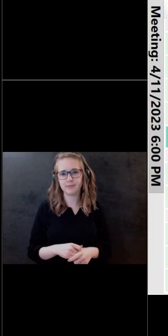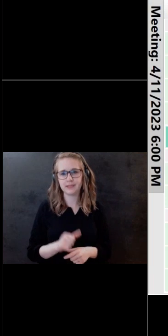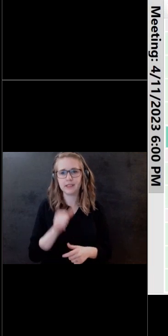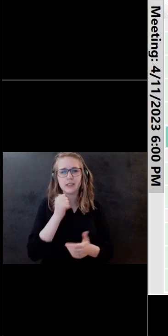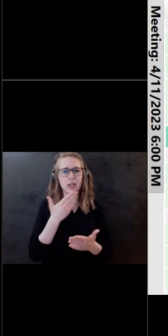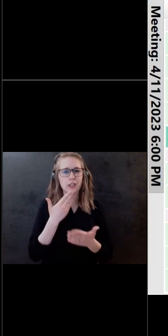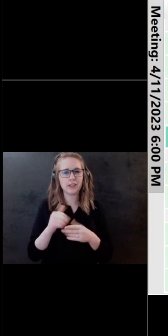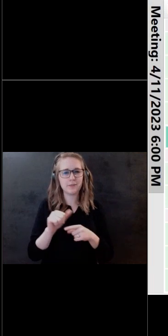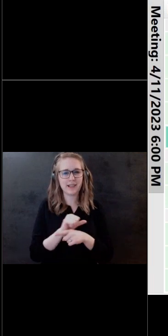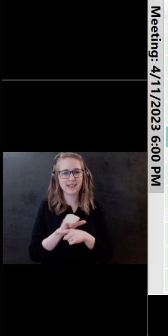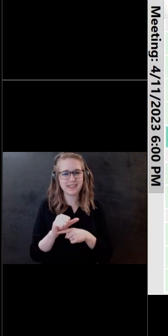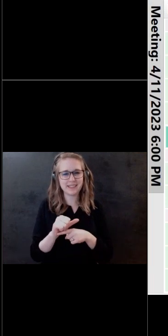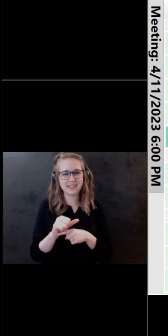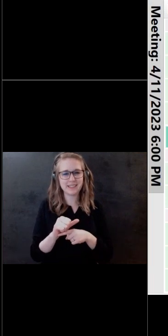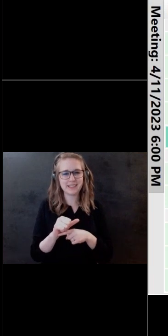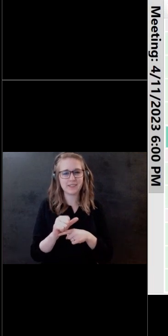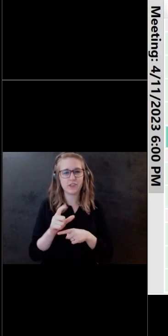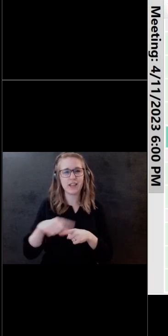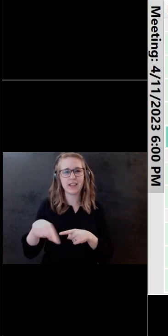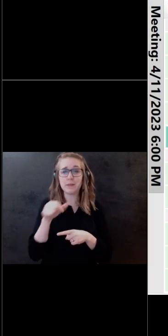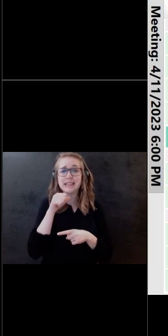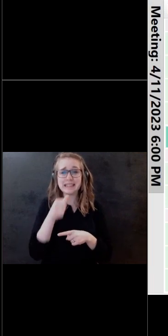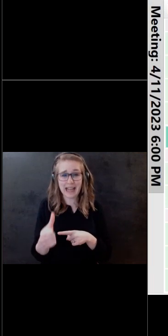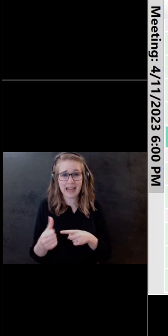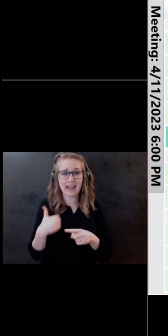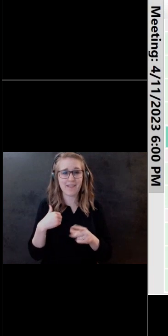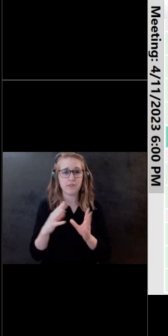have them not have meetings to help